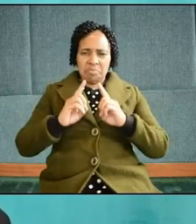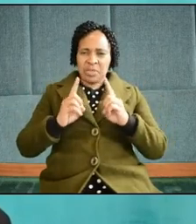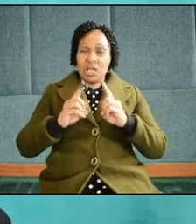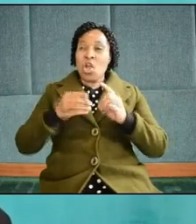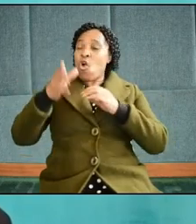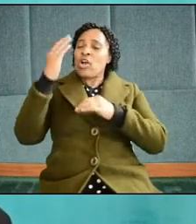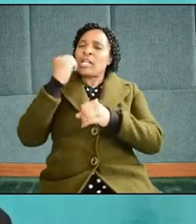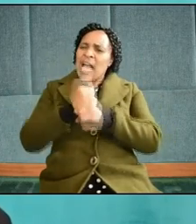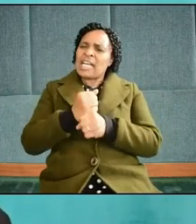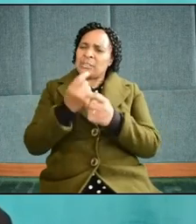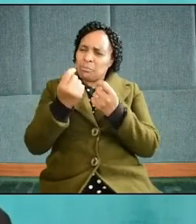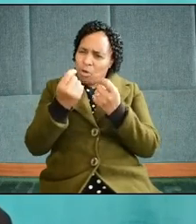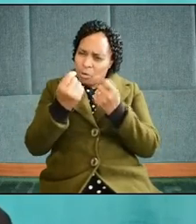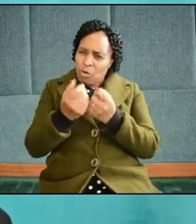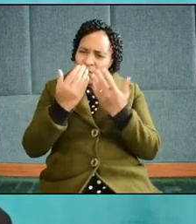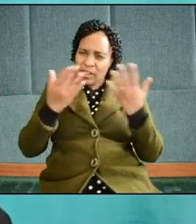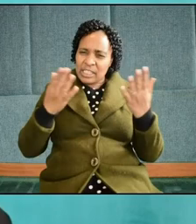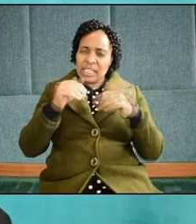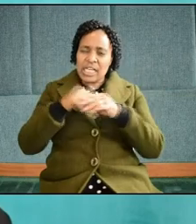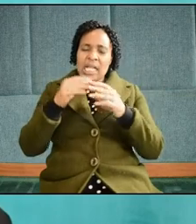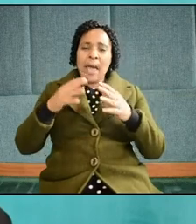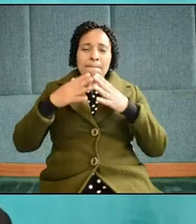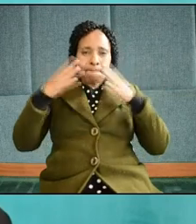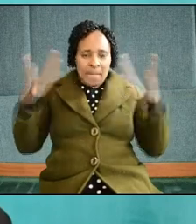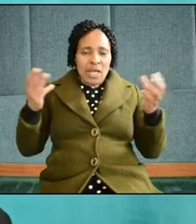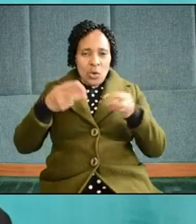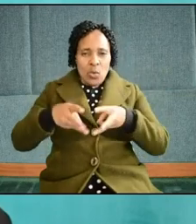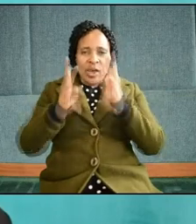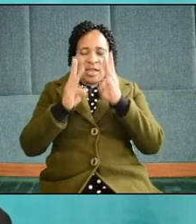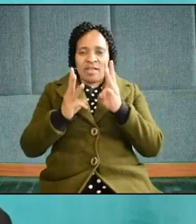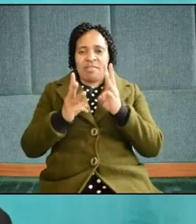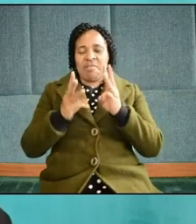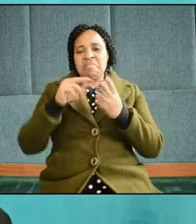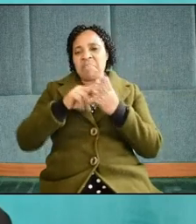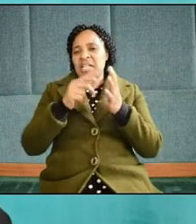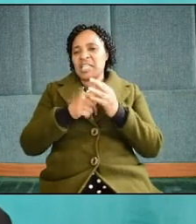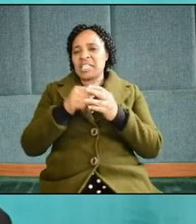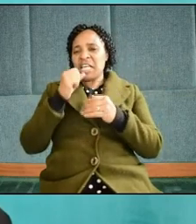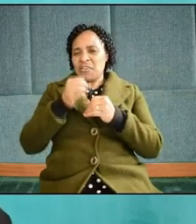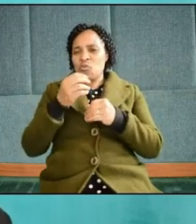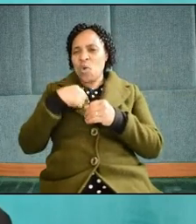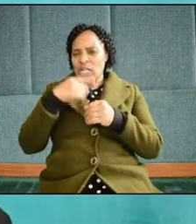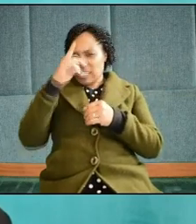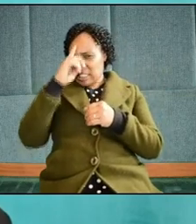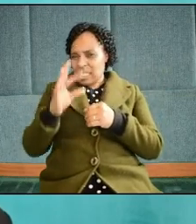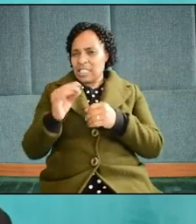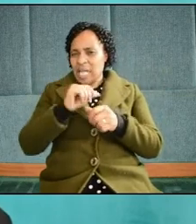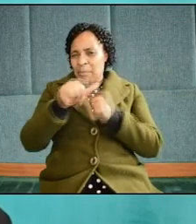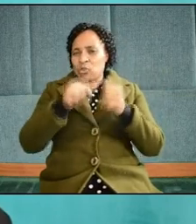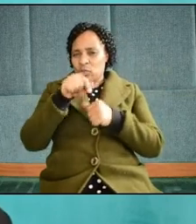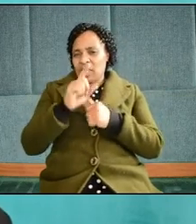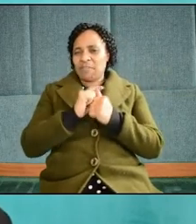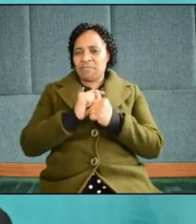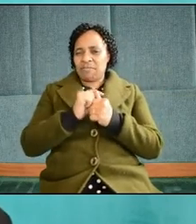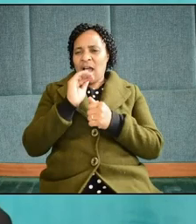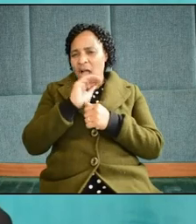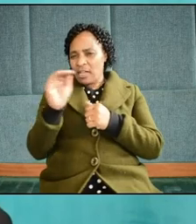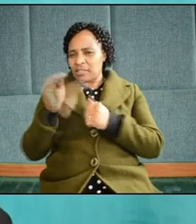small things in big ways. Because if we were ever to be critical with ourselves and ask